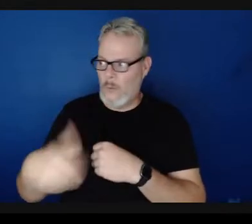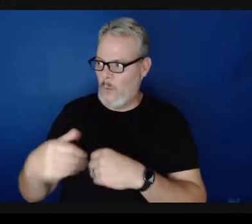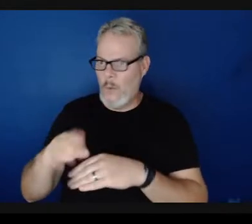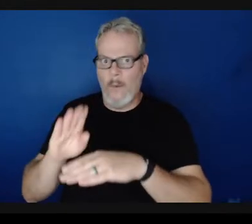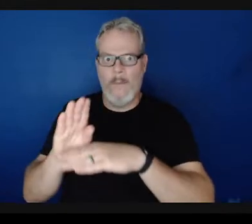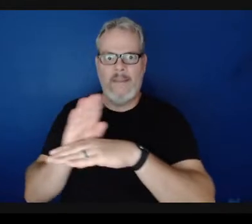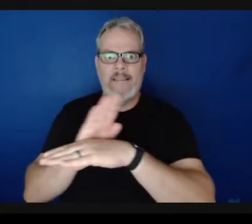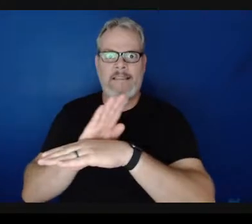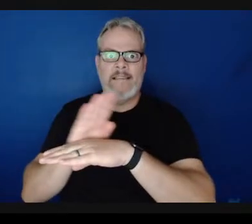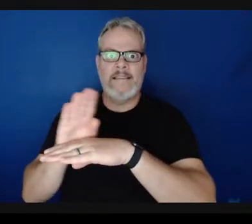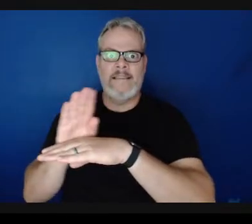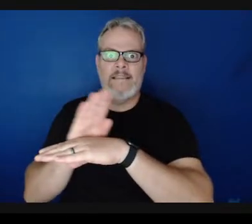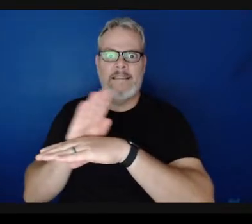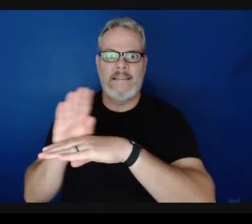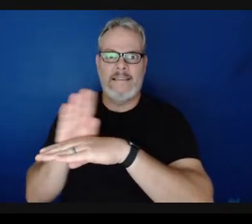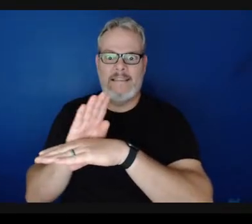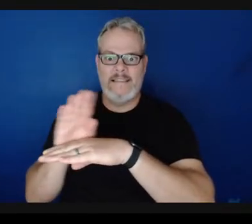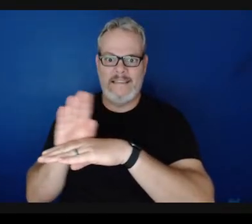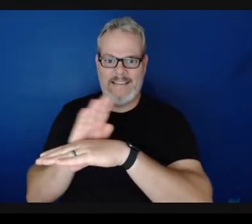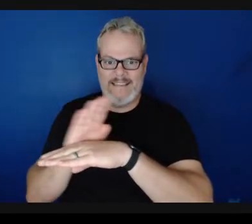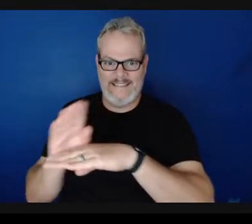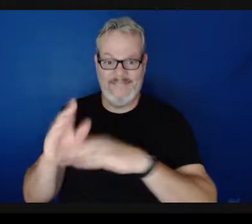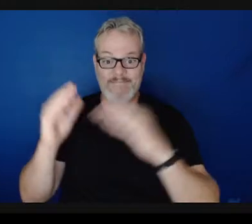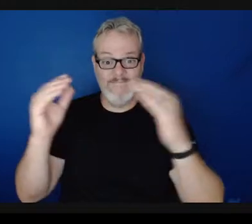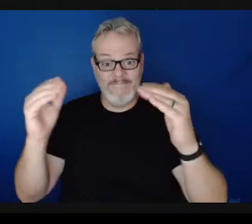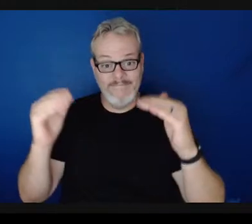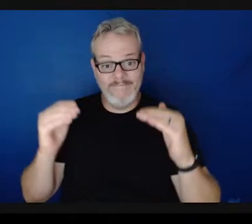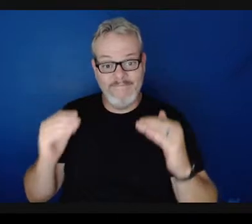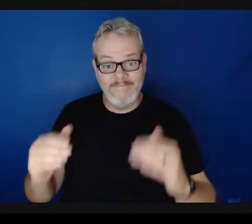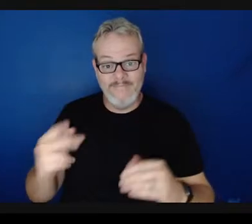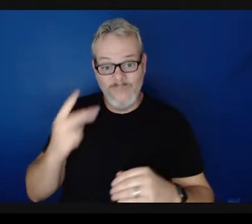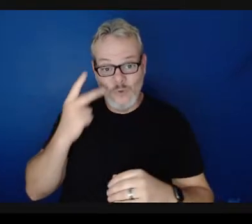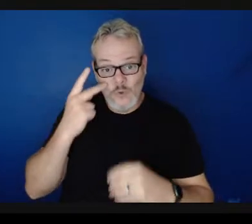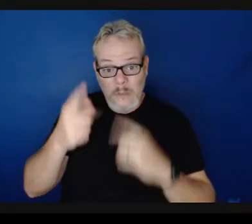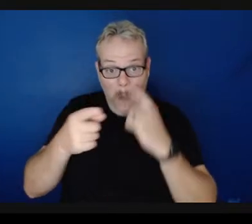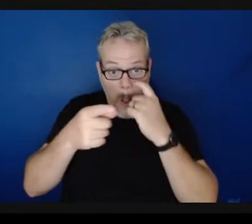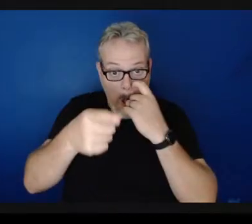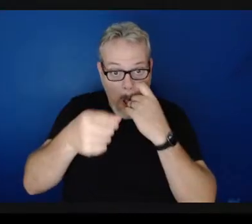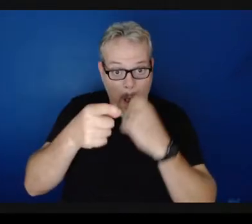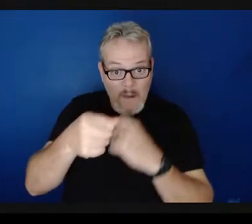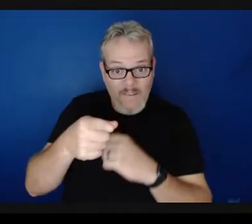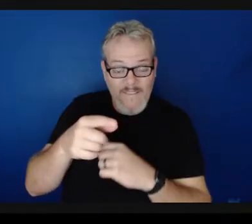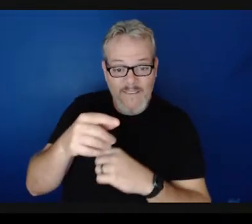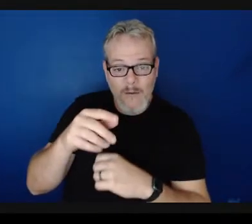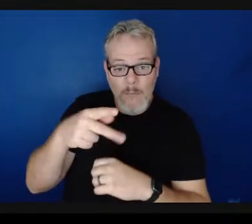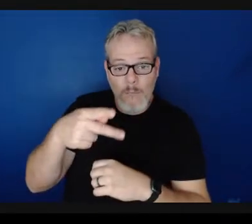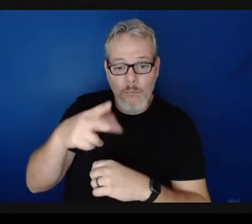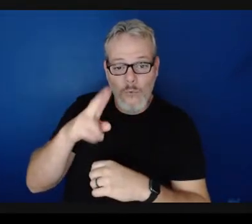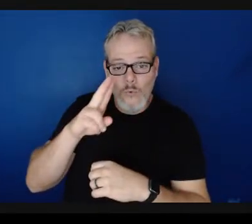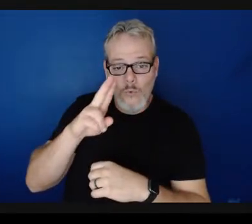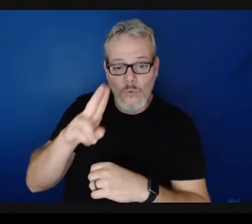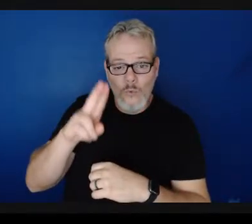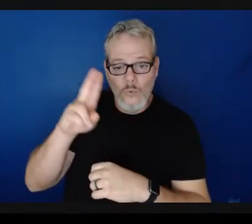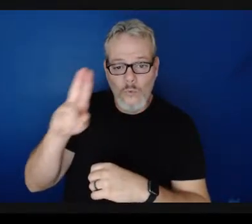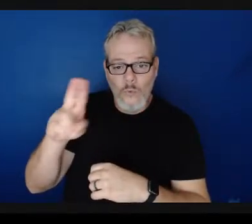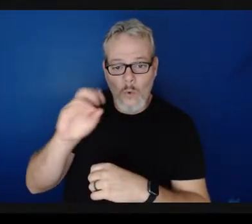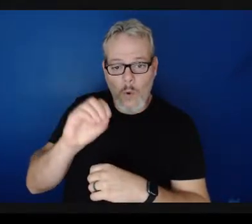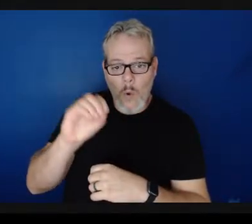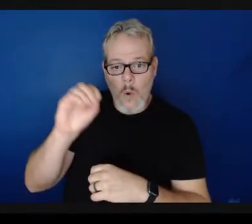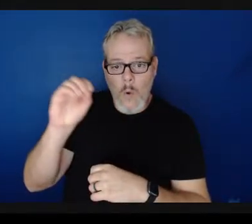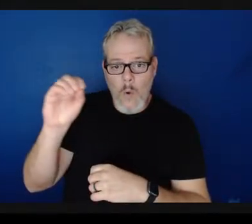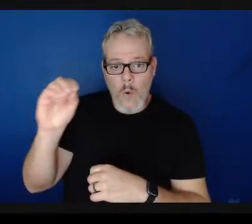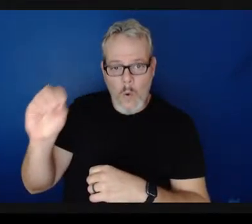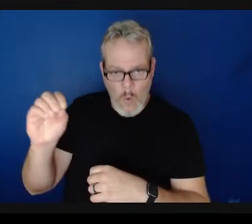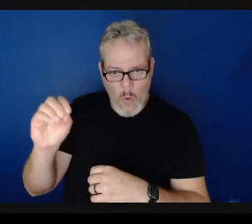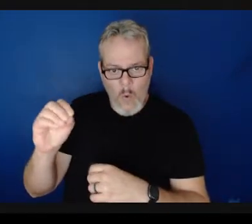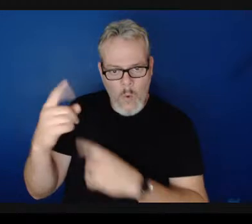Here is a response at Pu'o'o. You can see that following a 2018 eruption, it was also recharging and recovering as well. And then once